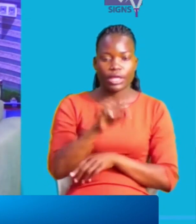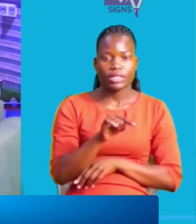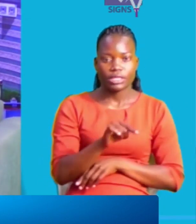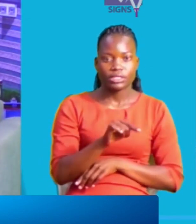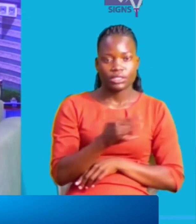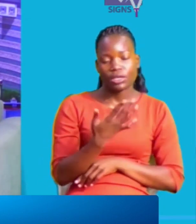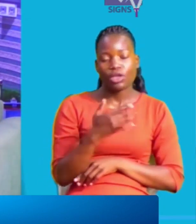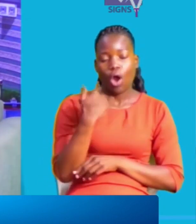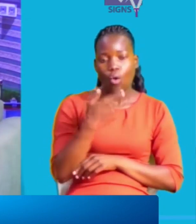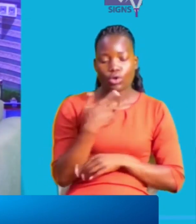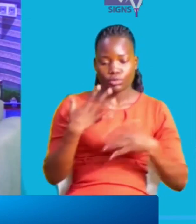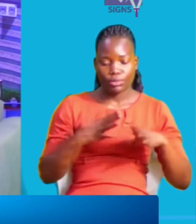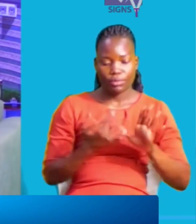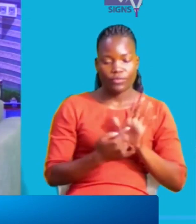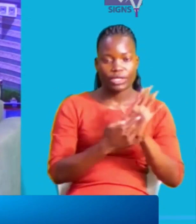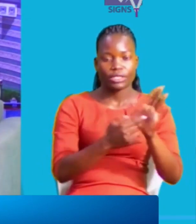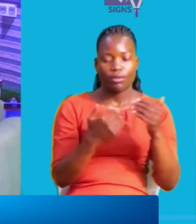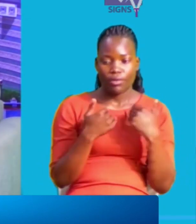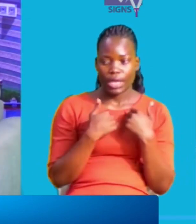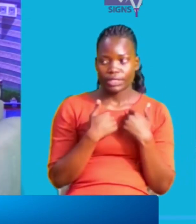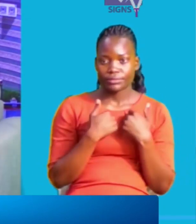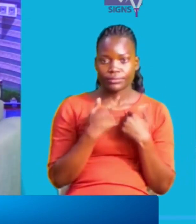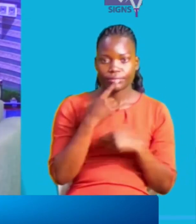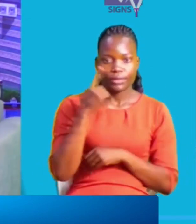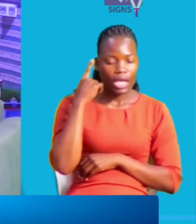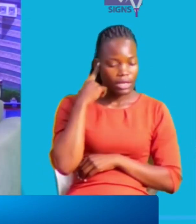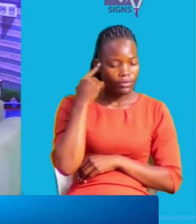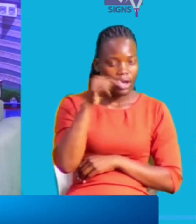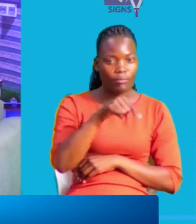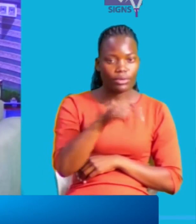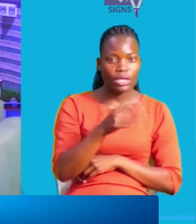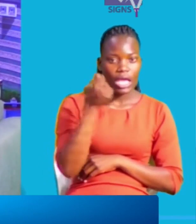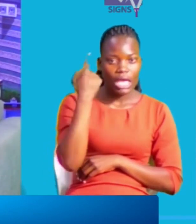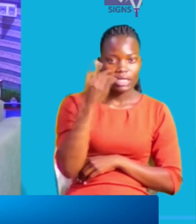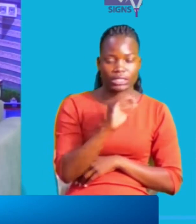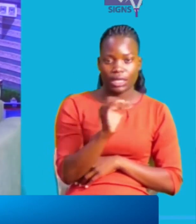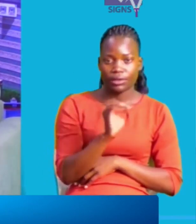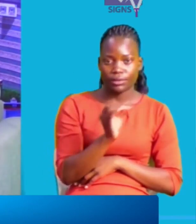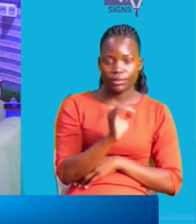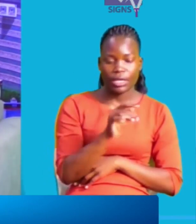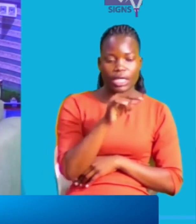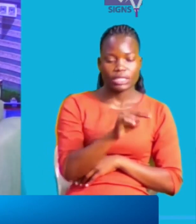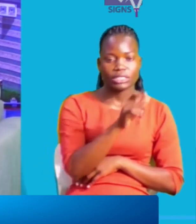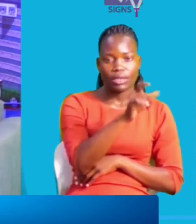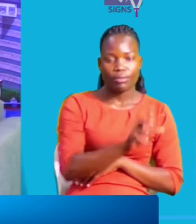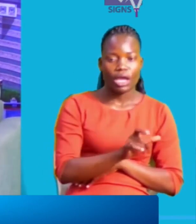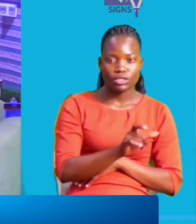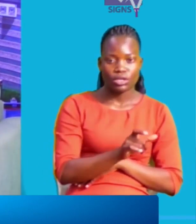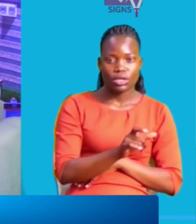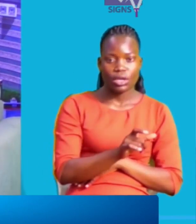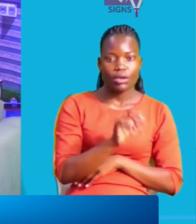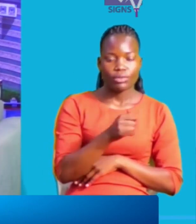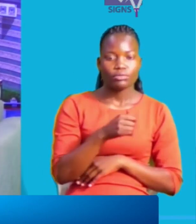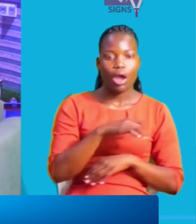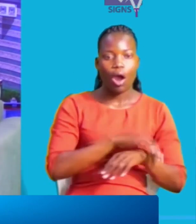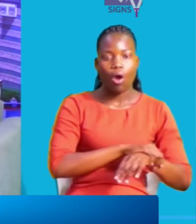to members of the public. For example, tulikuwa na deaf hapo ndani. Yeah. Haja understand. This is the person should hold the hand